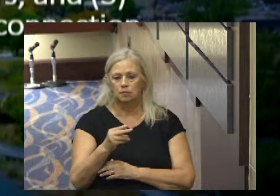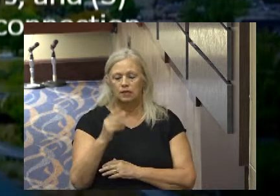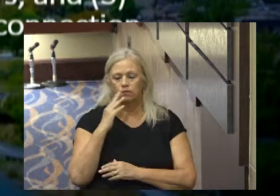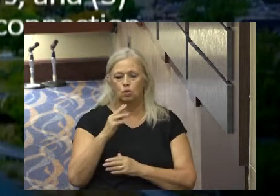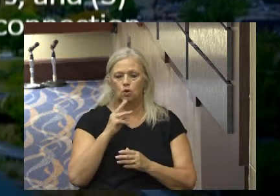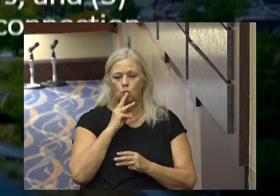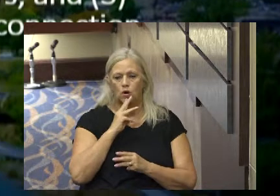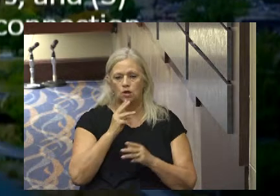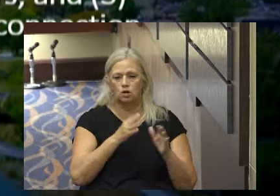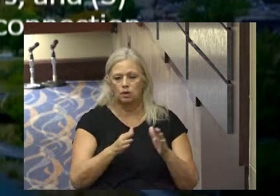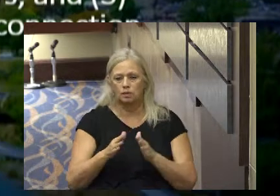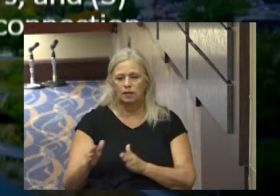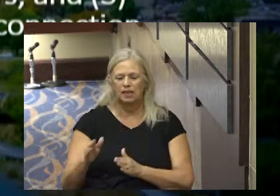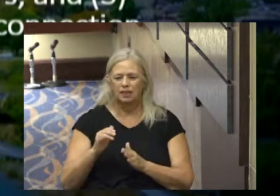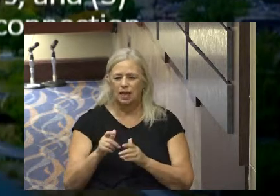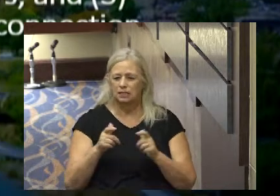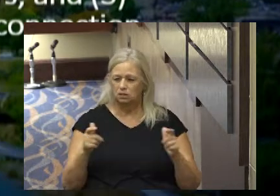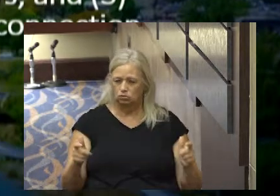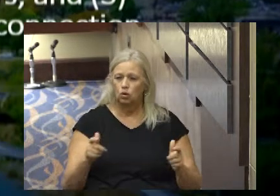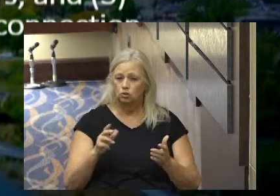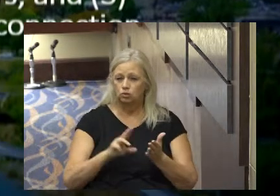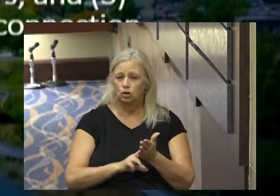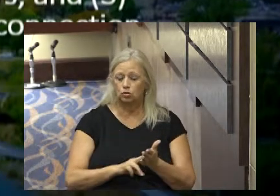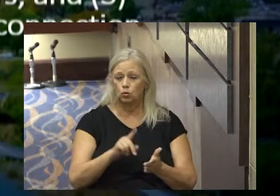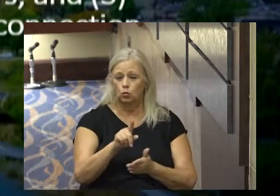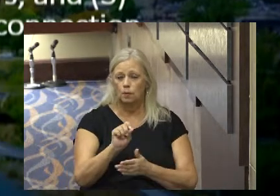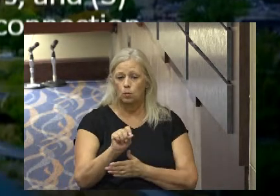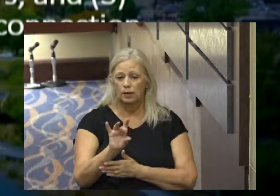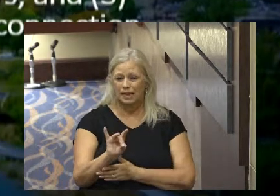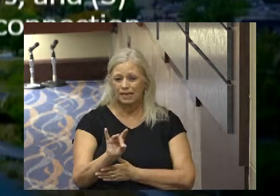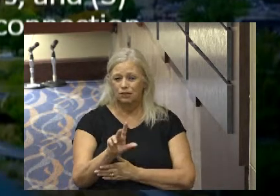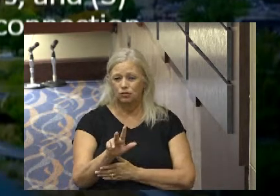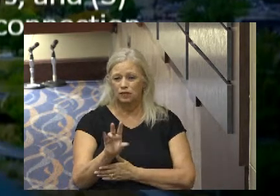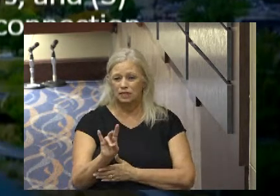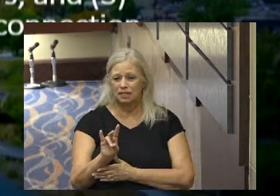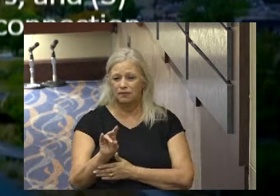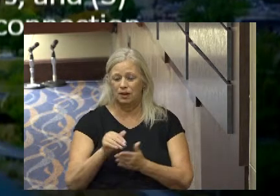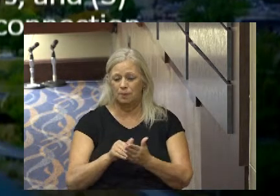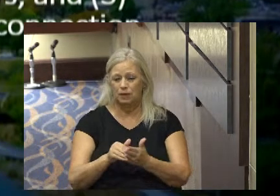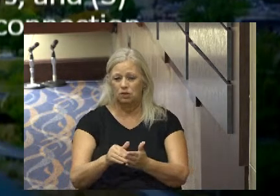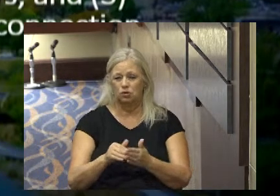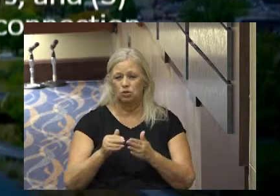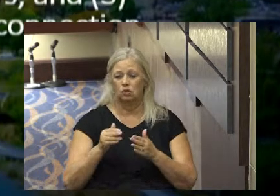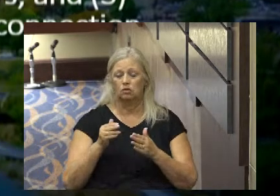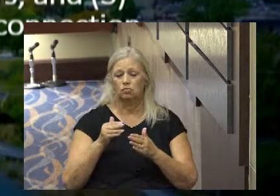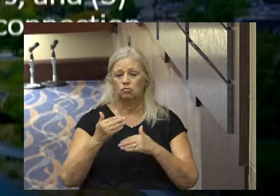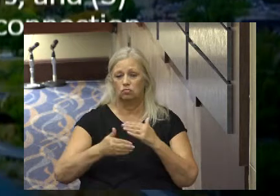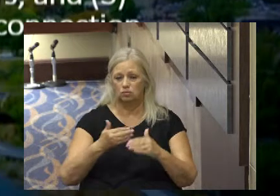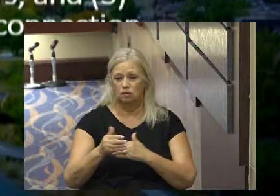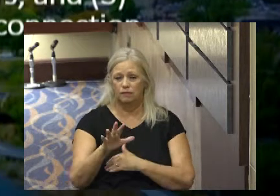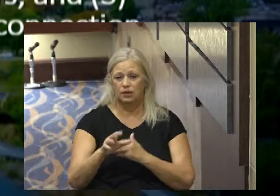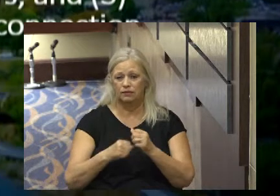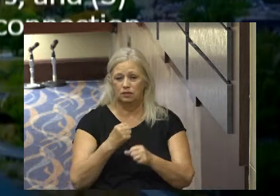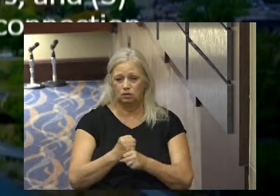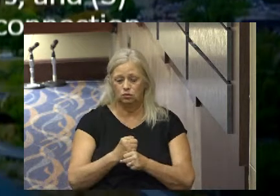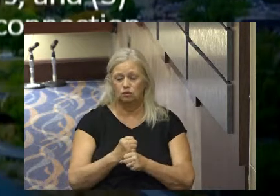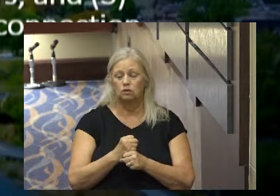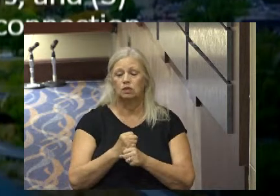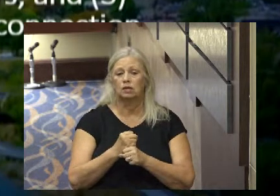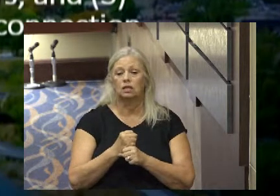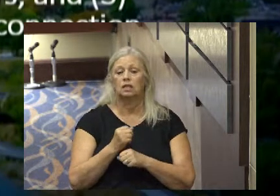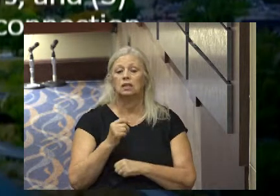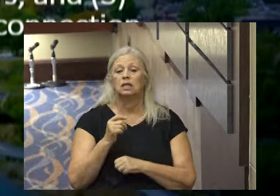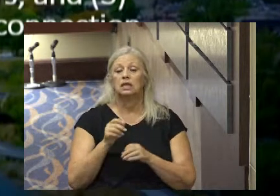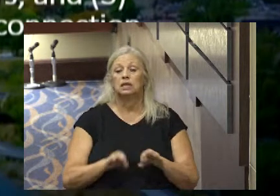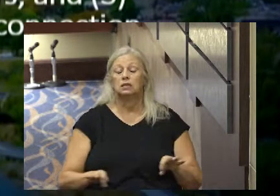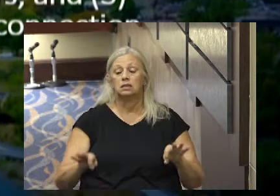a relatively large contract. It's $1.837 million over 5 years. The main takeaway that